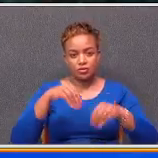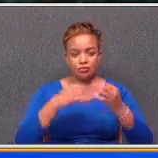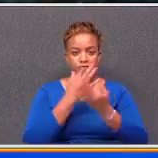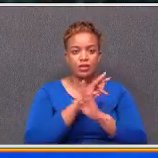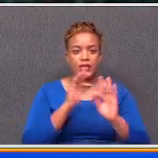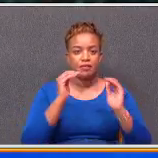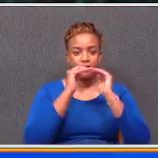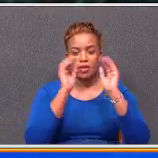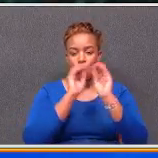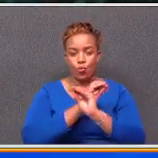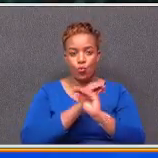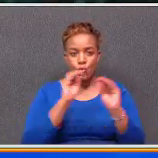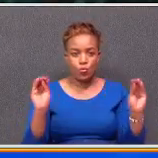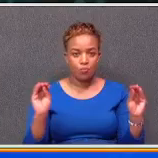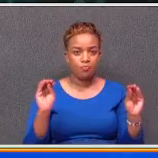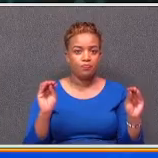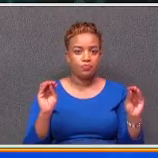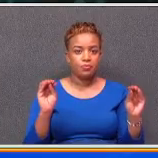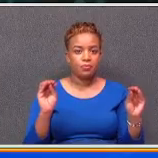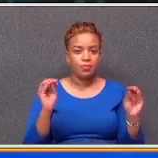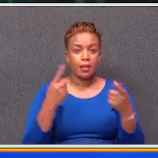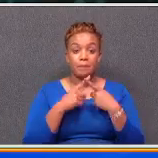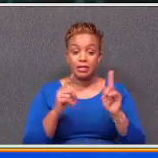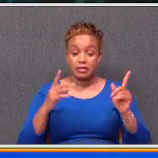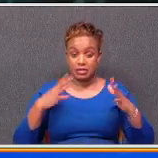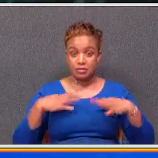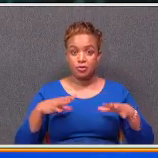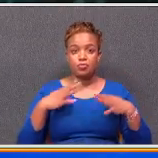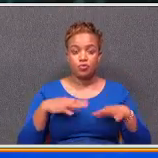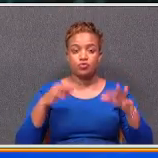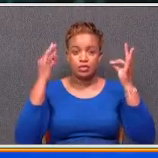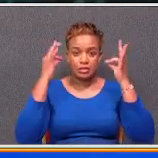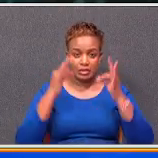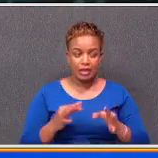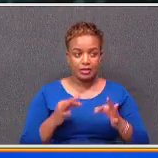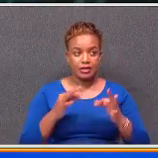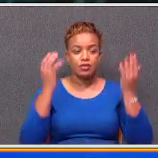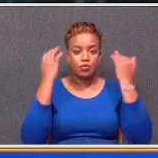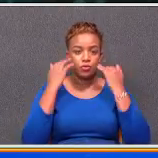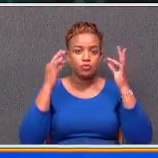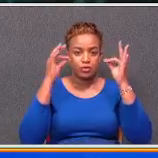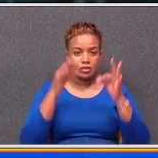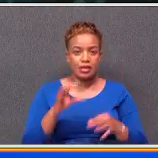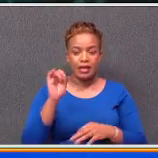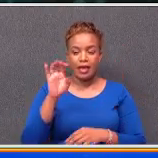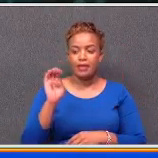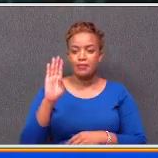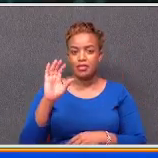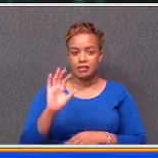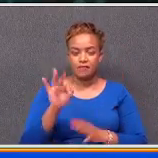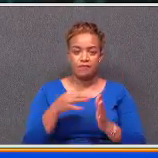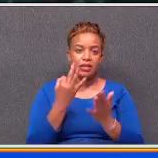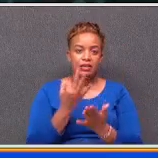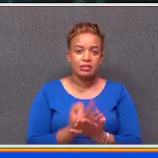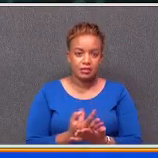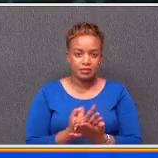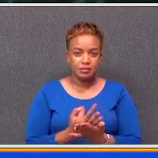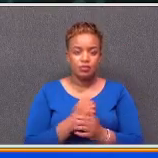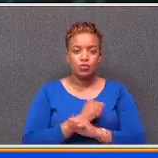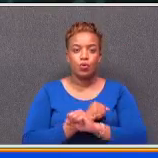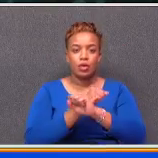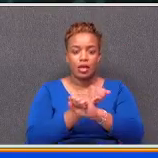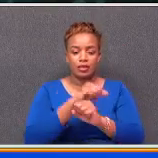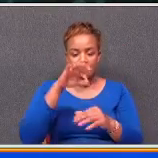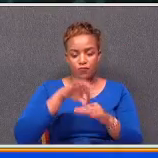for sure. But that's the court to decide if they're going to annul the elections. IBC failed to guard the